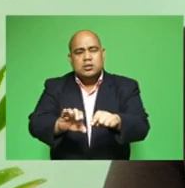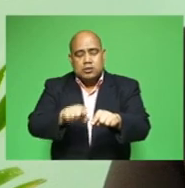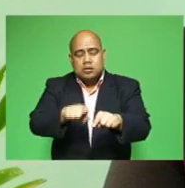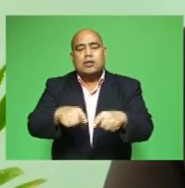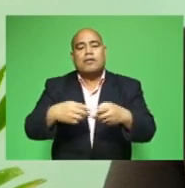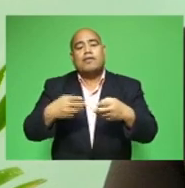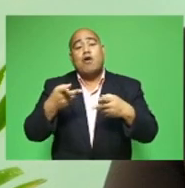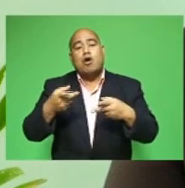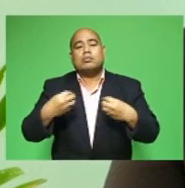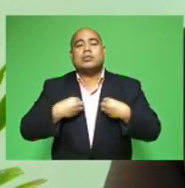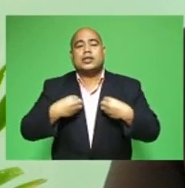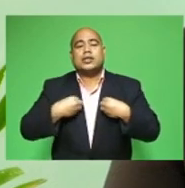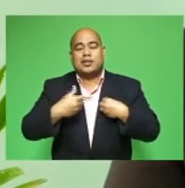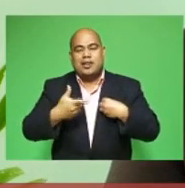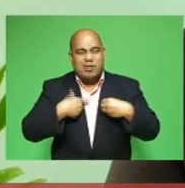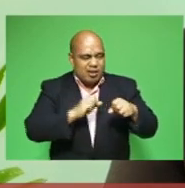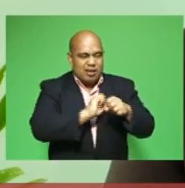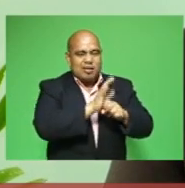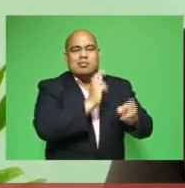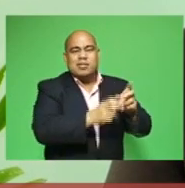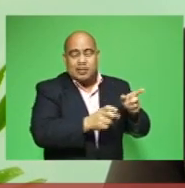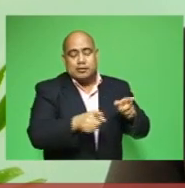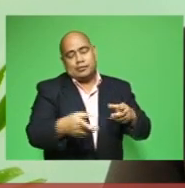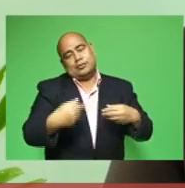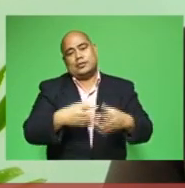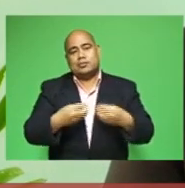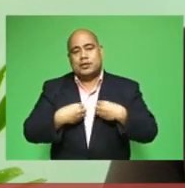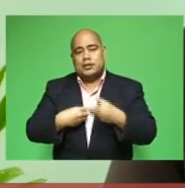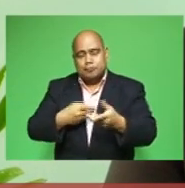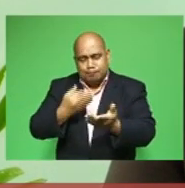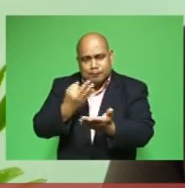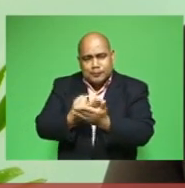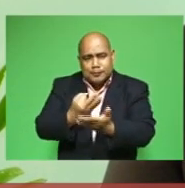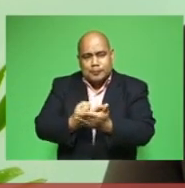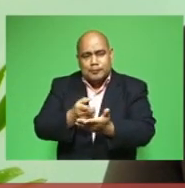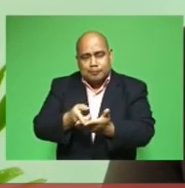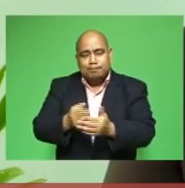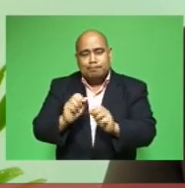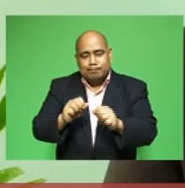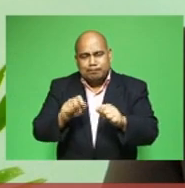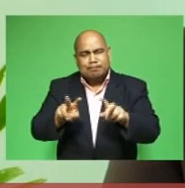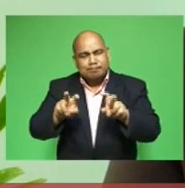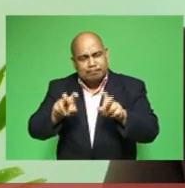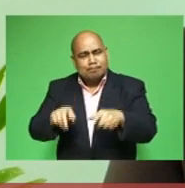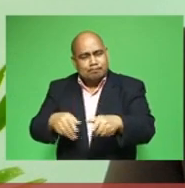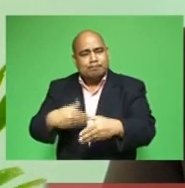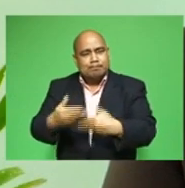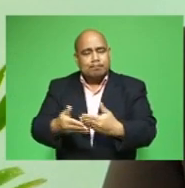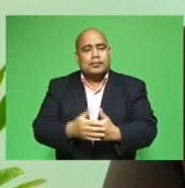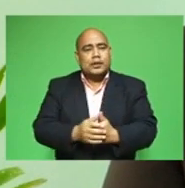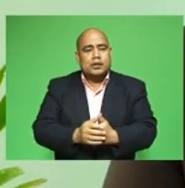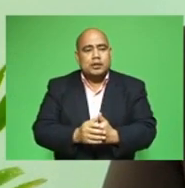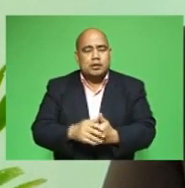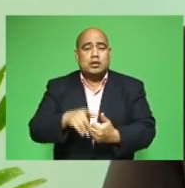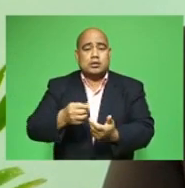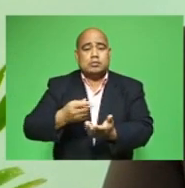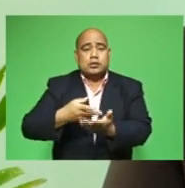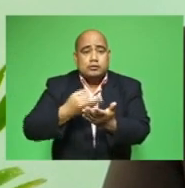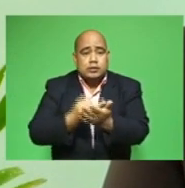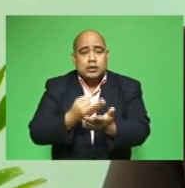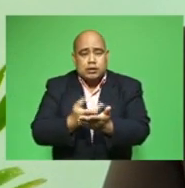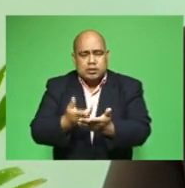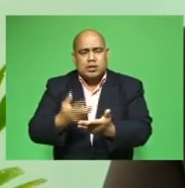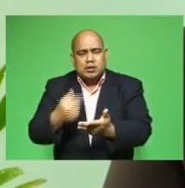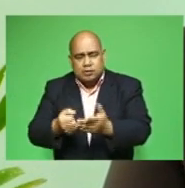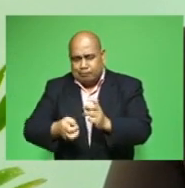Some of them do face some financial issues. They have some financial turmoil, some of them, where they may not